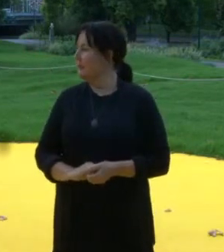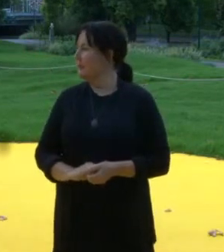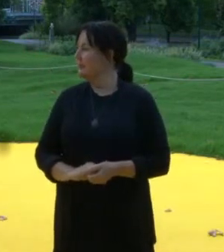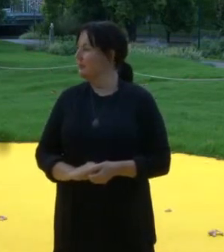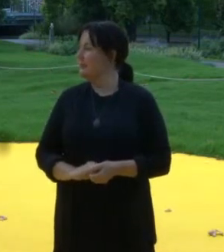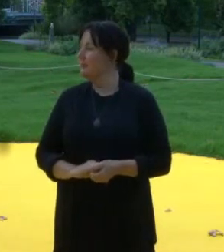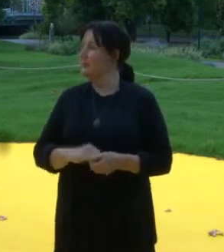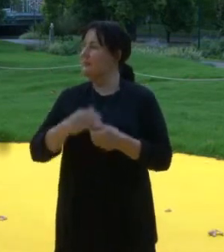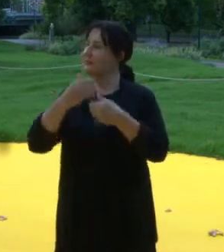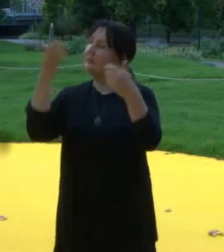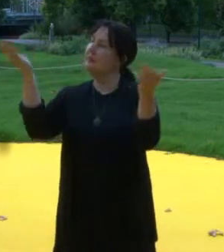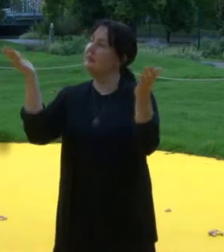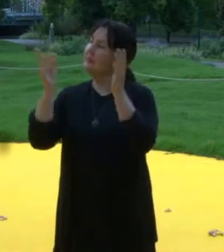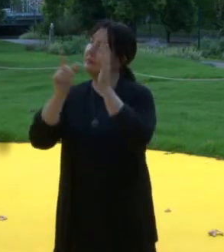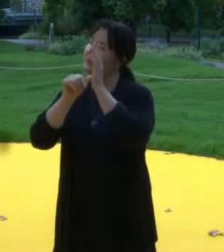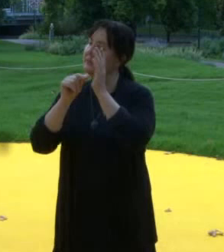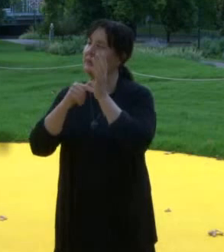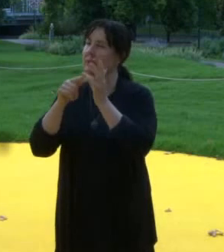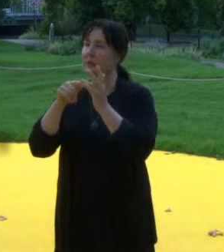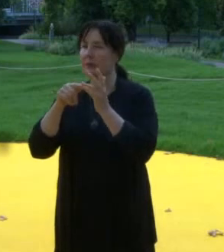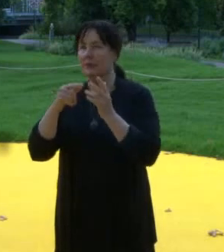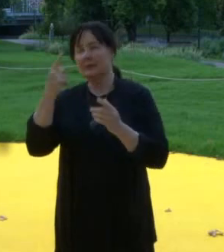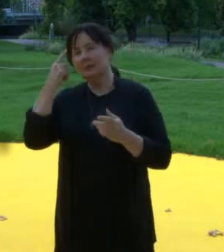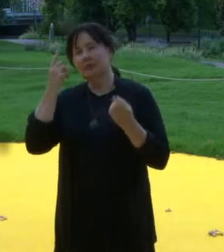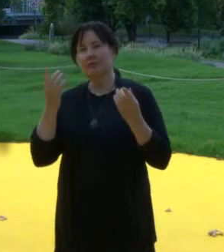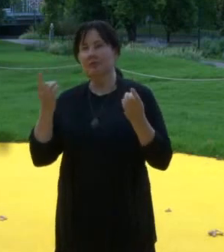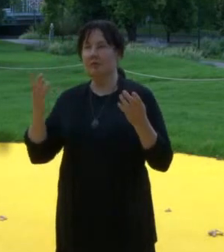I'll give you a moment just to gather yourselves.